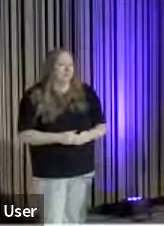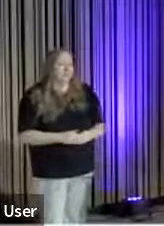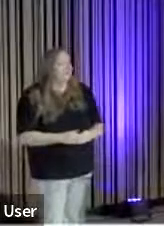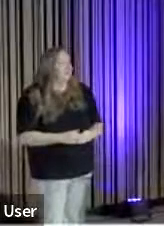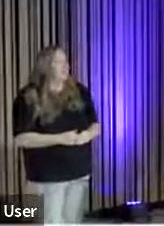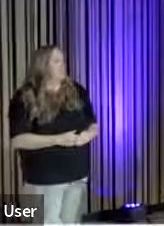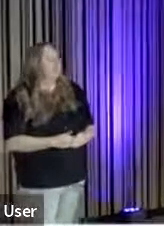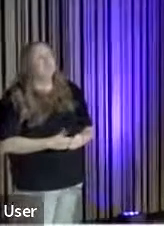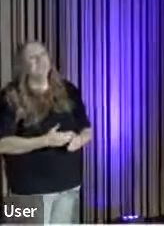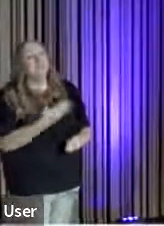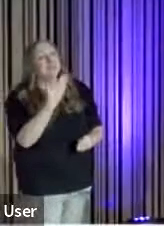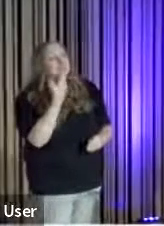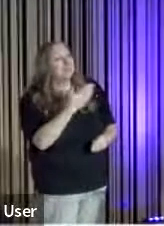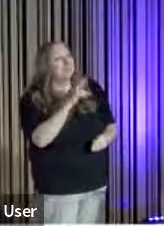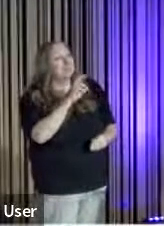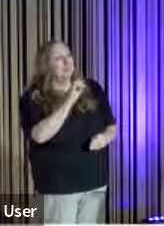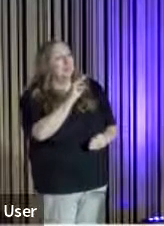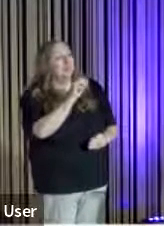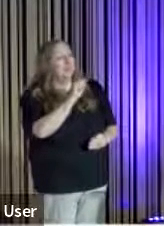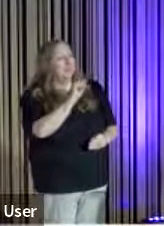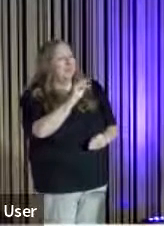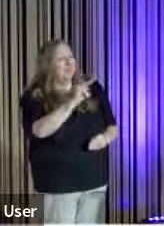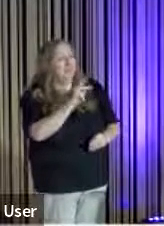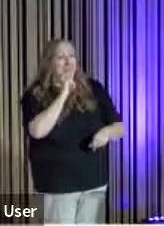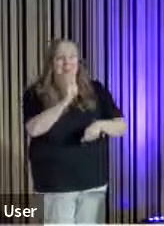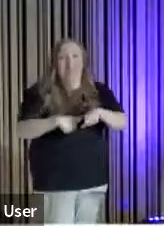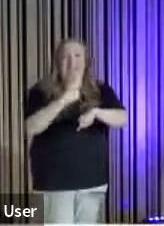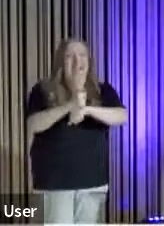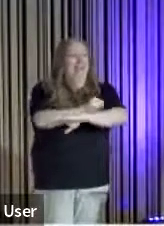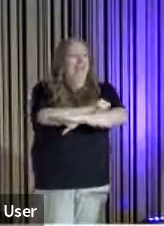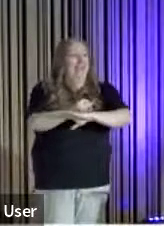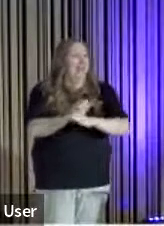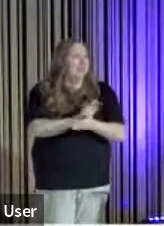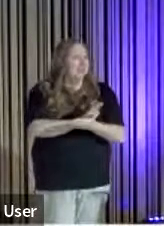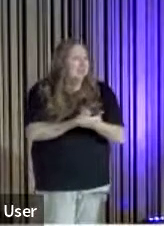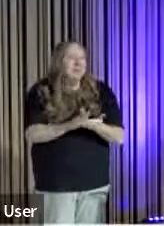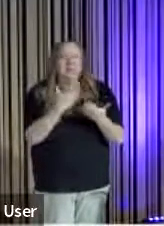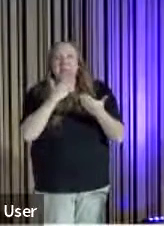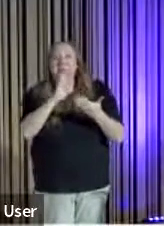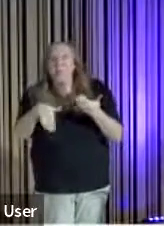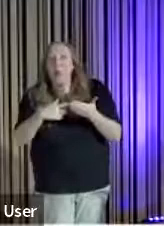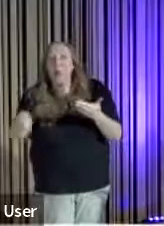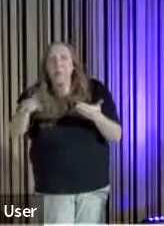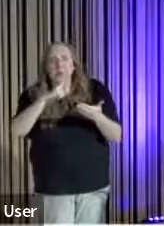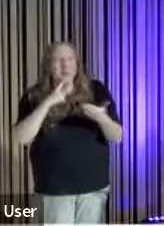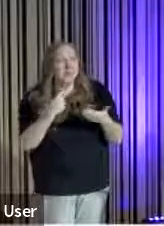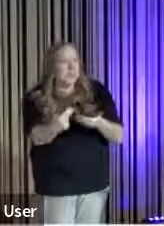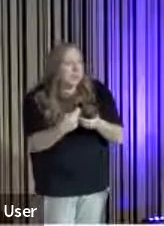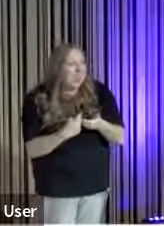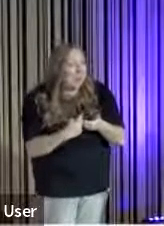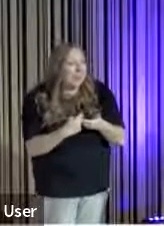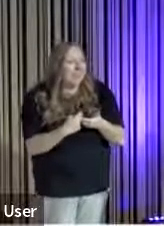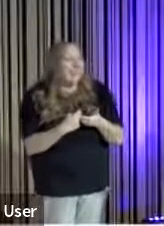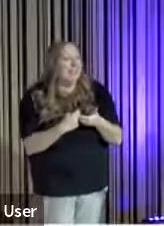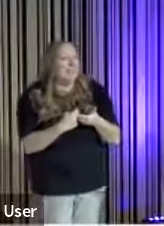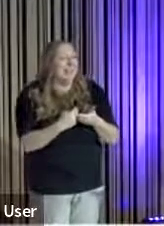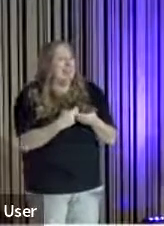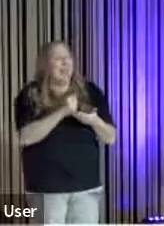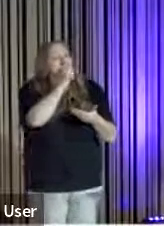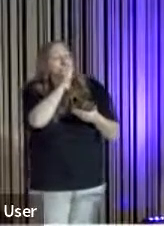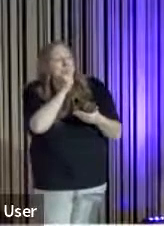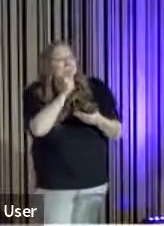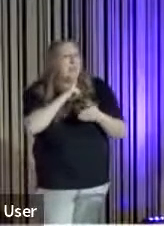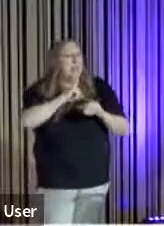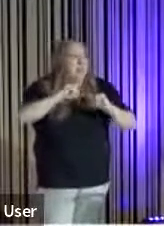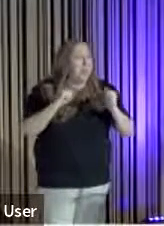Thank you, Romain, for setting the stage so nicely. And thank you to all of you for coming here, braving the cold evening in